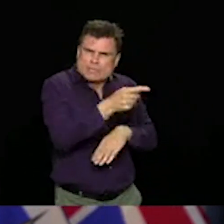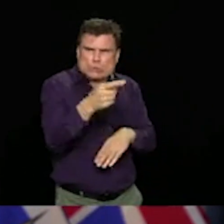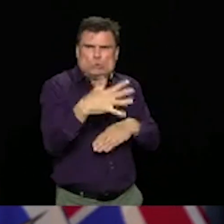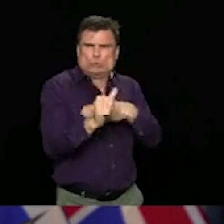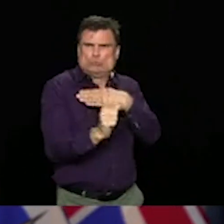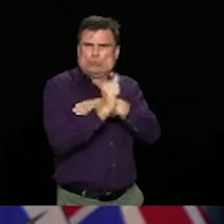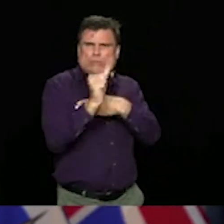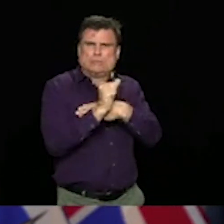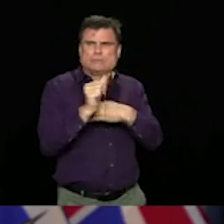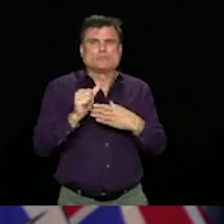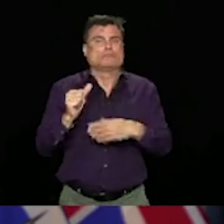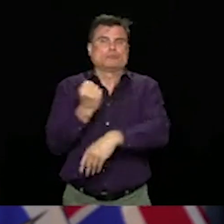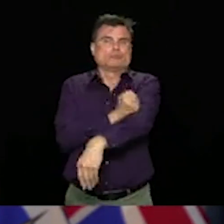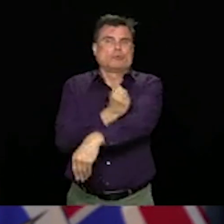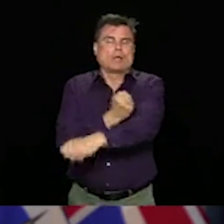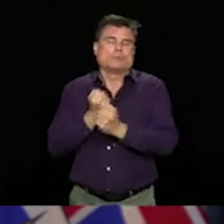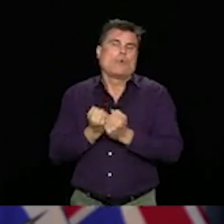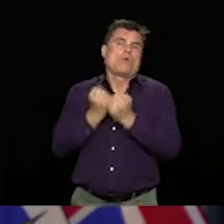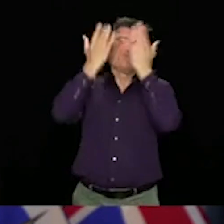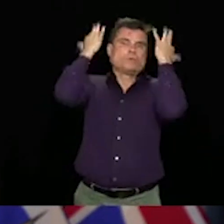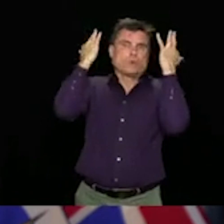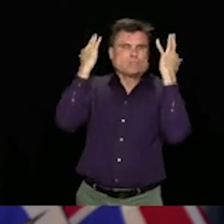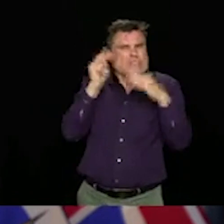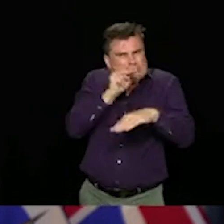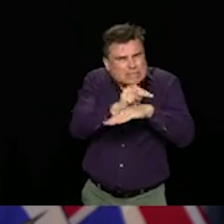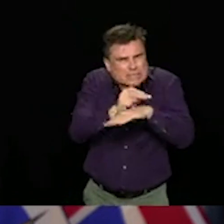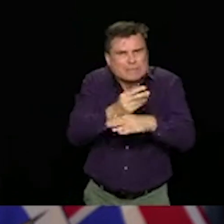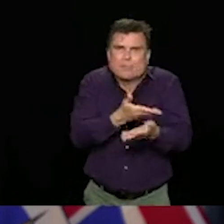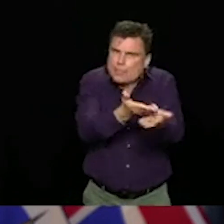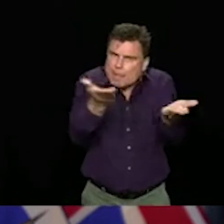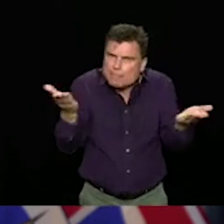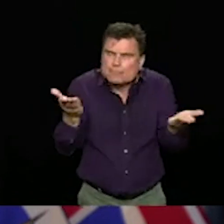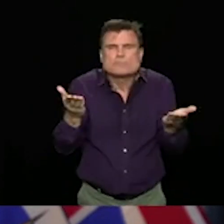This is the time, again, and continues to be